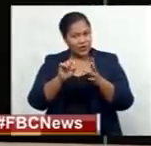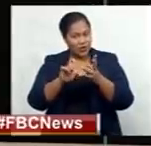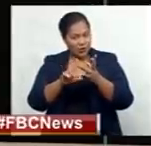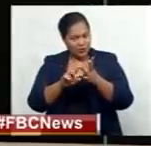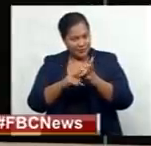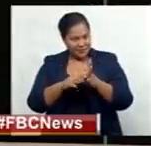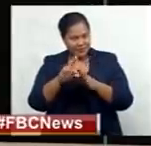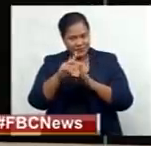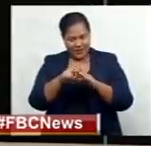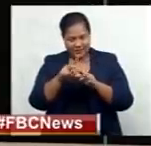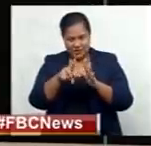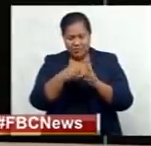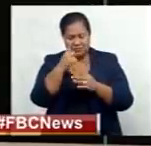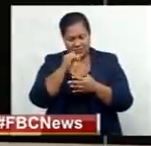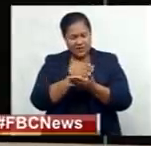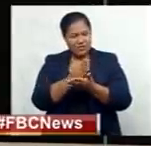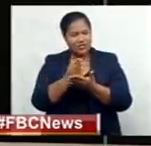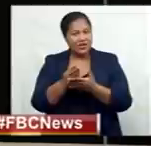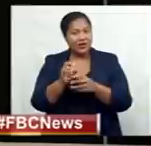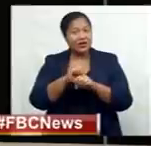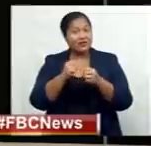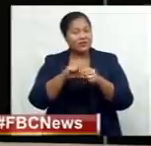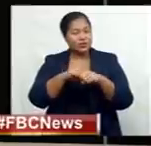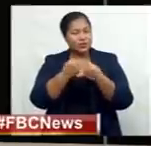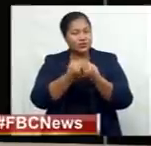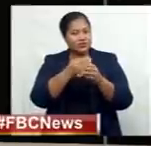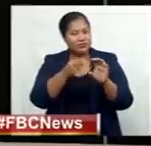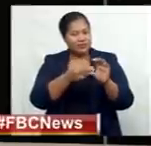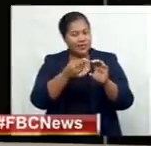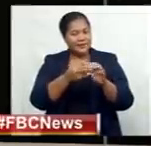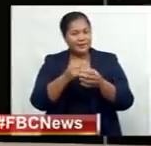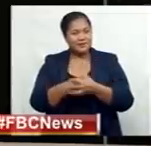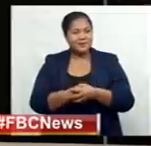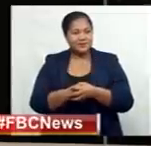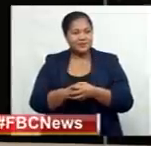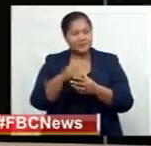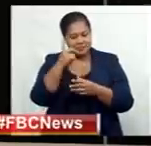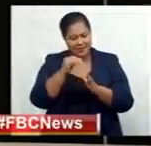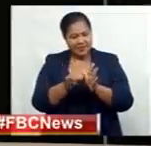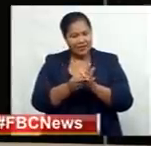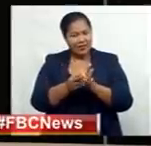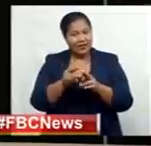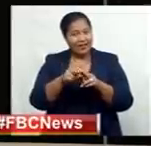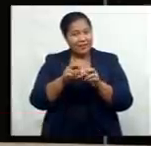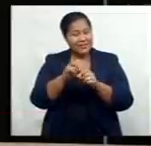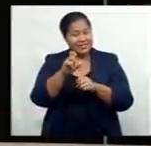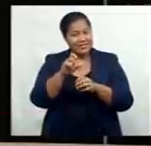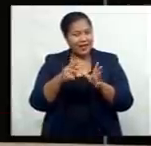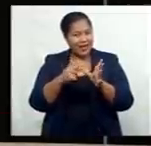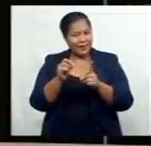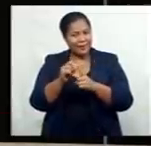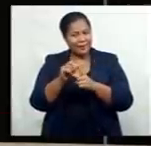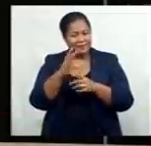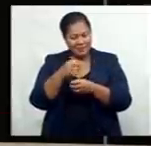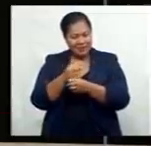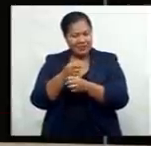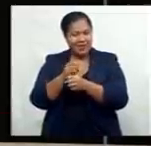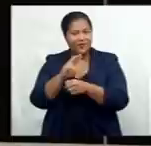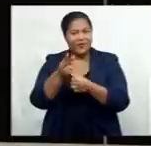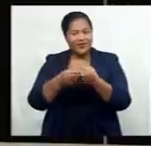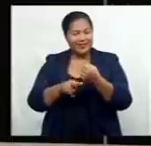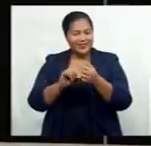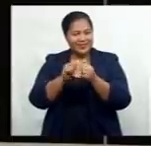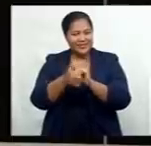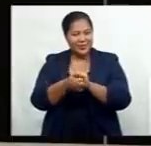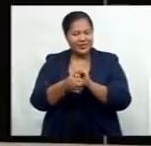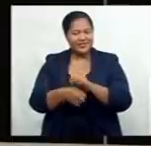fbcnews@fbc.com.fj or share it with us via our various social media accounts. You can also download our FBC app to keep updated with the very